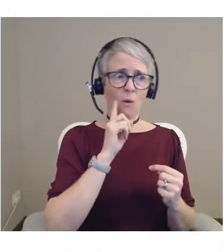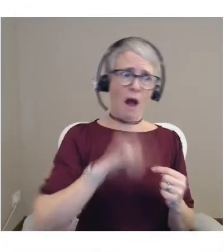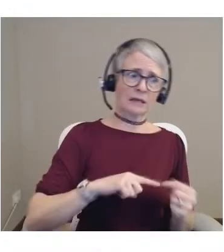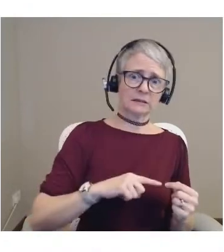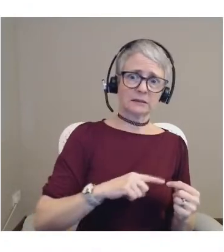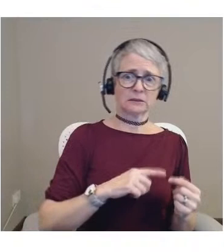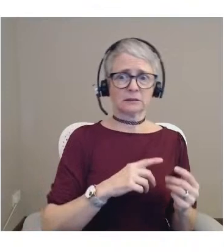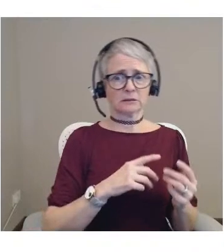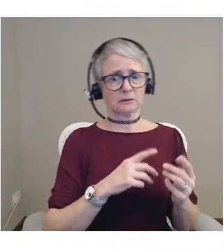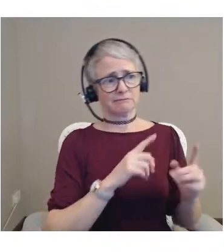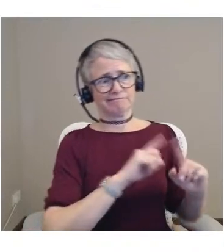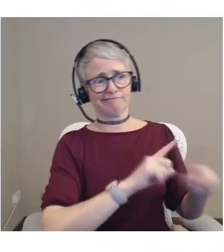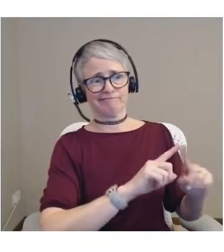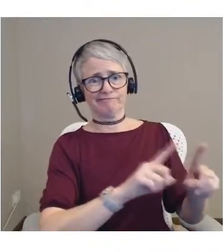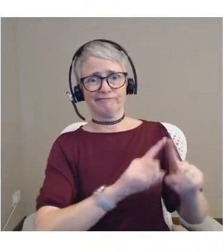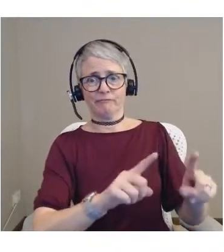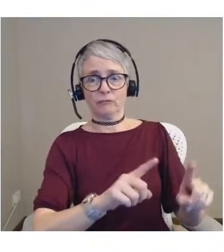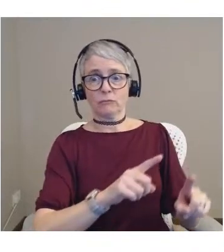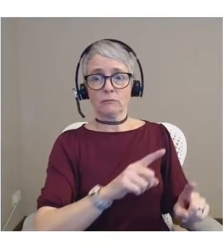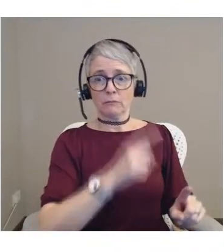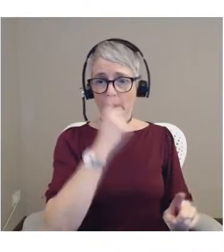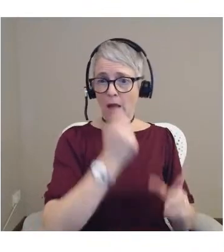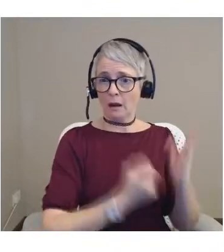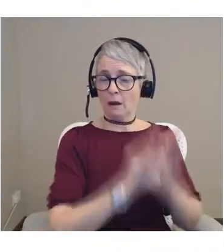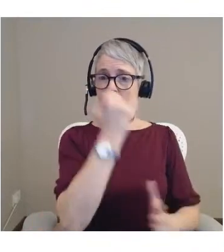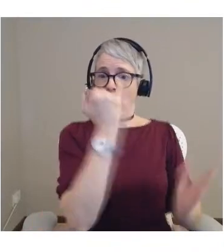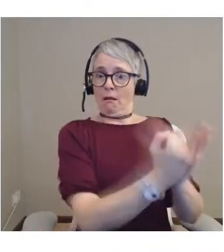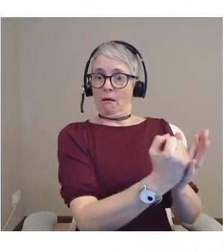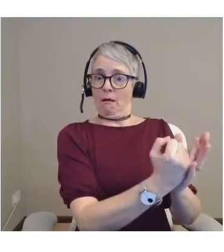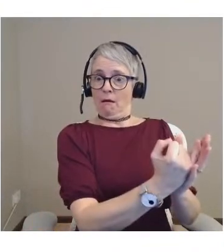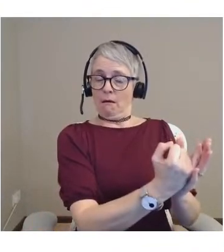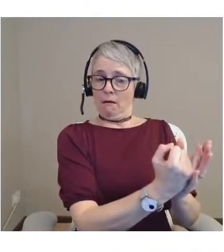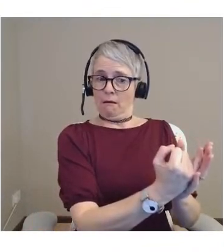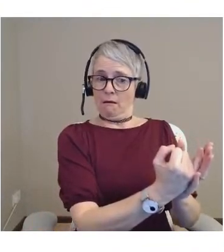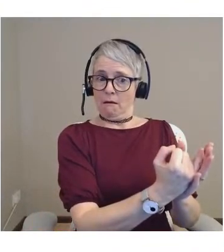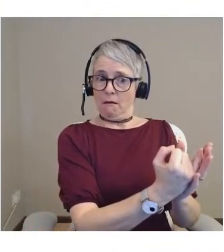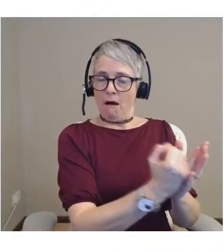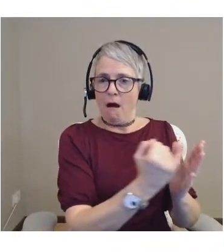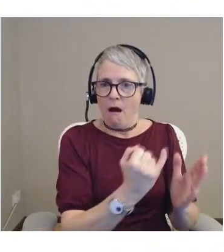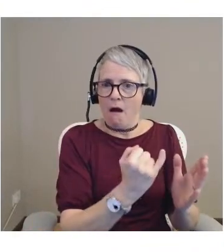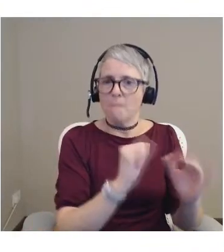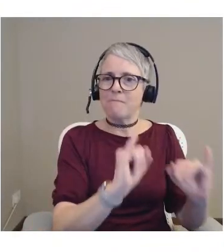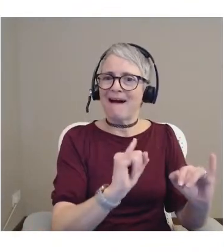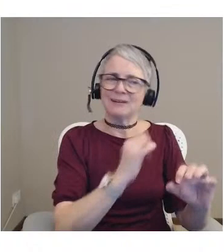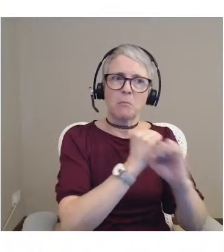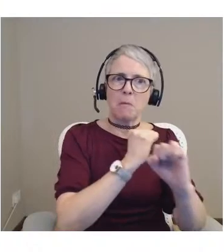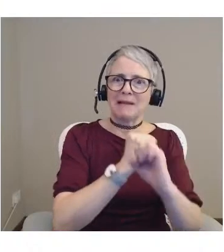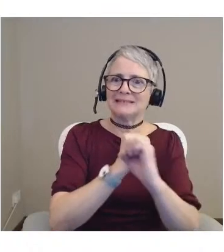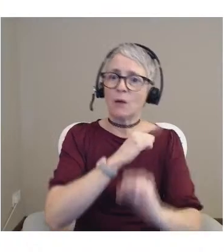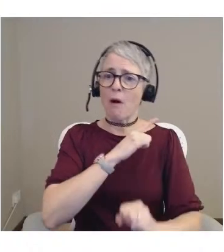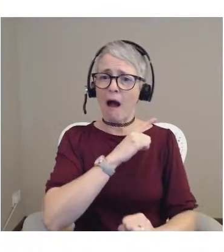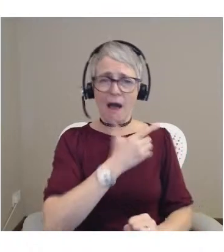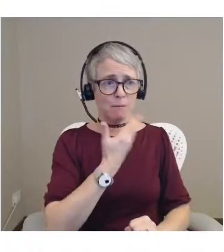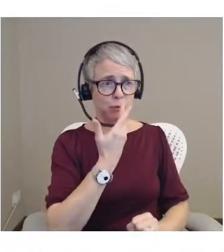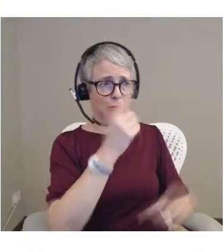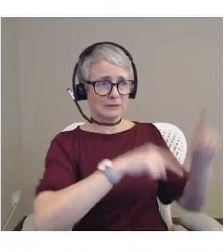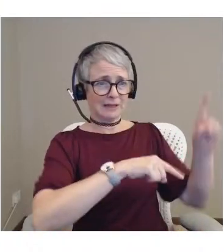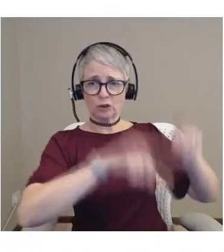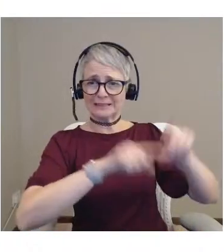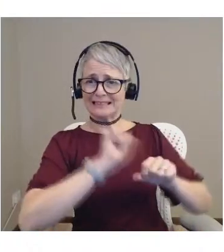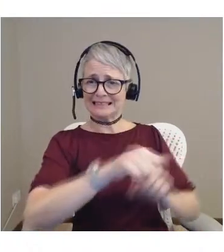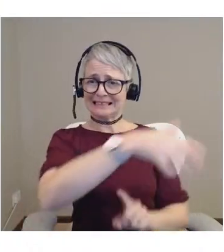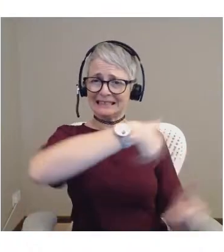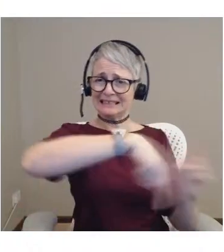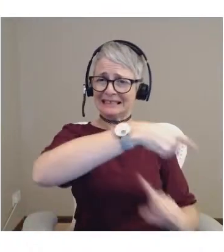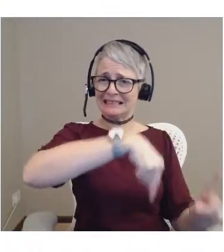gaffes and these horrible things happen to them, this really poor publicity, because they don't have that diversity, because they haven't reached out, they haven't